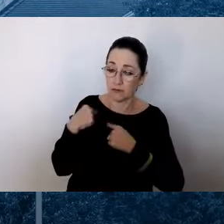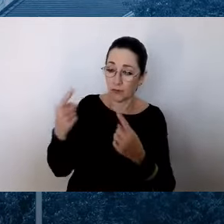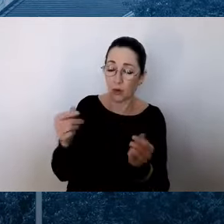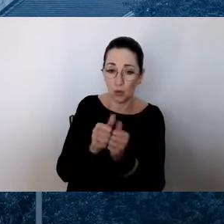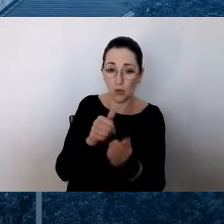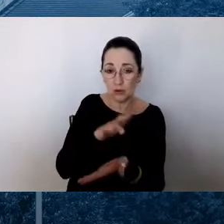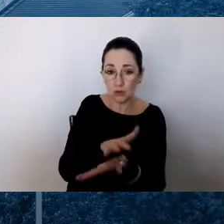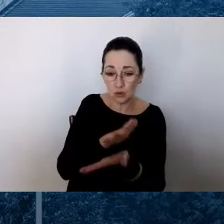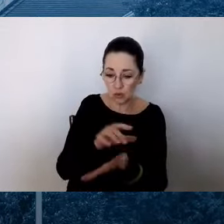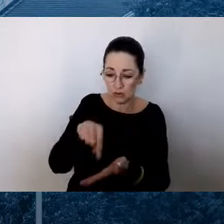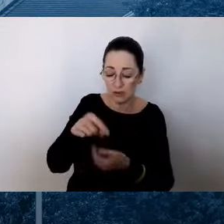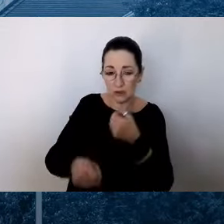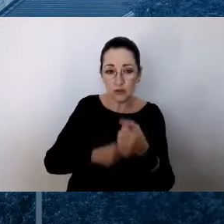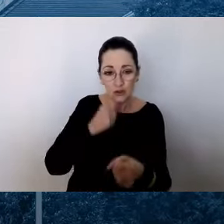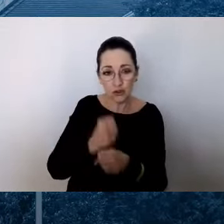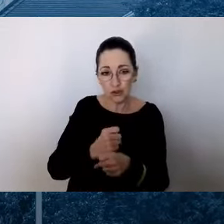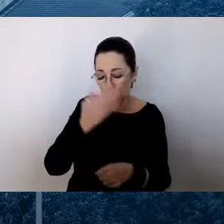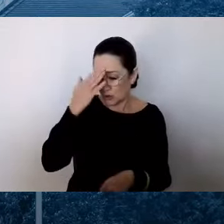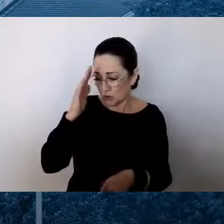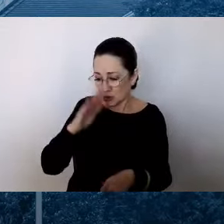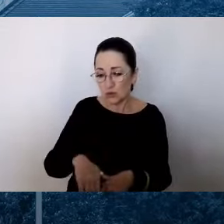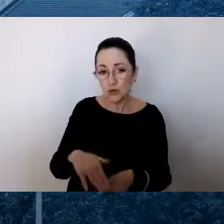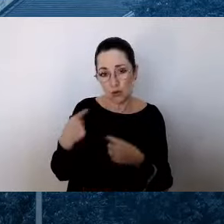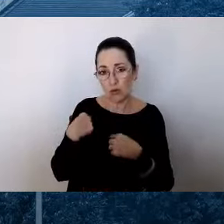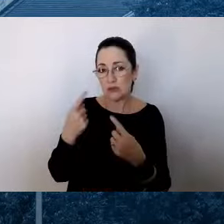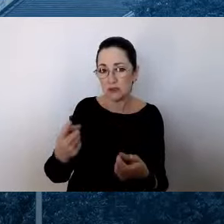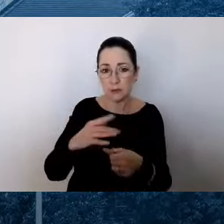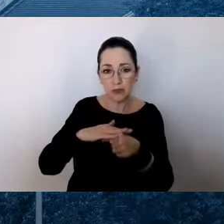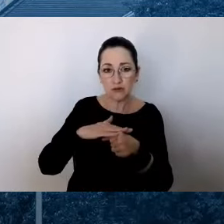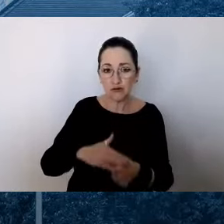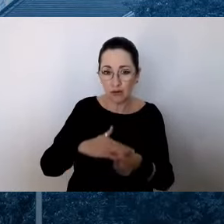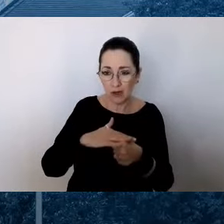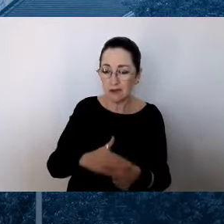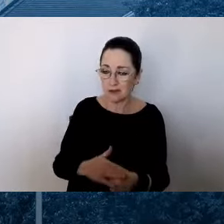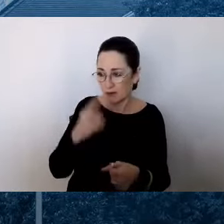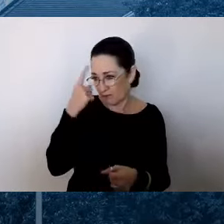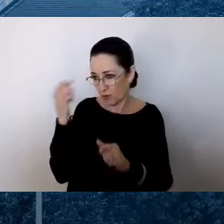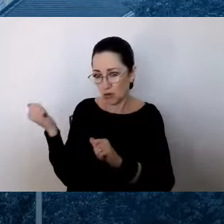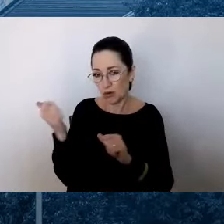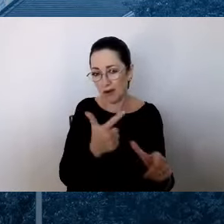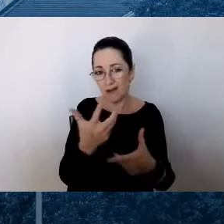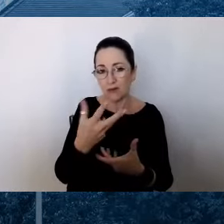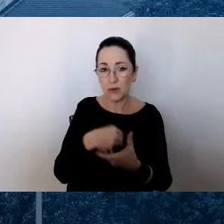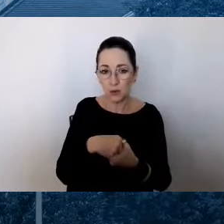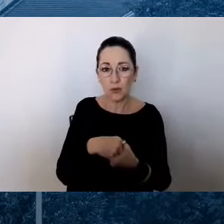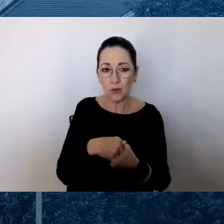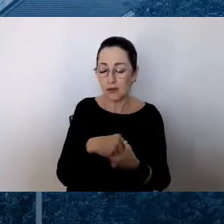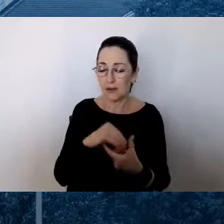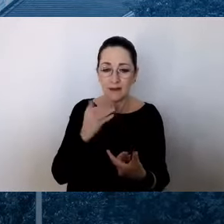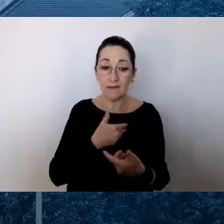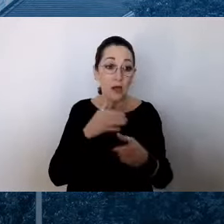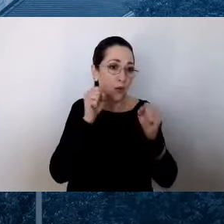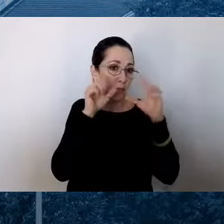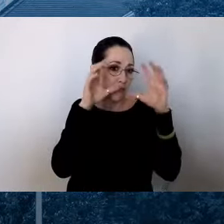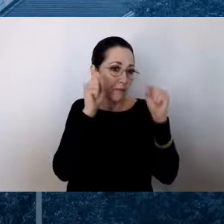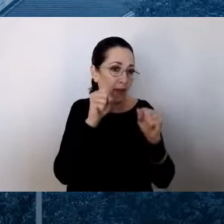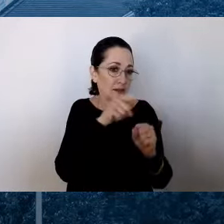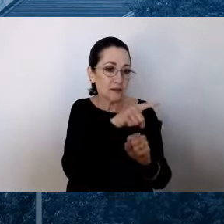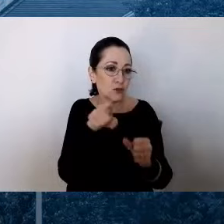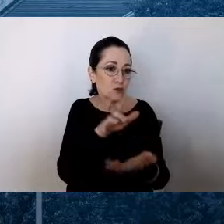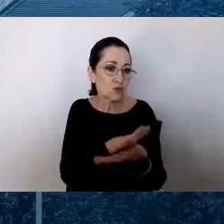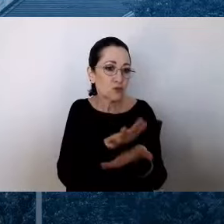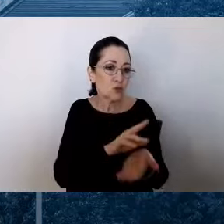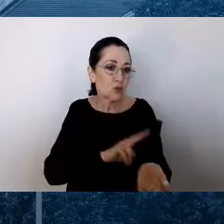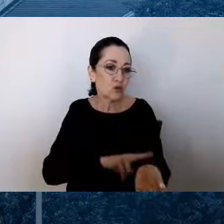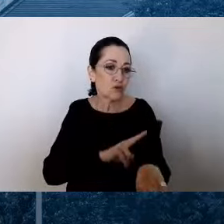schools this year. We know it's been stressful for everyone involved, especially our amazing school nurses in